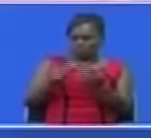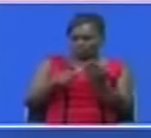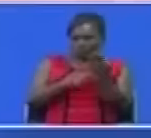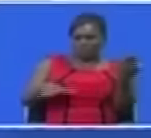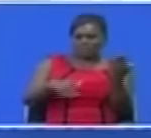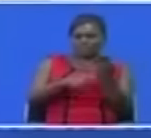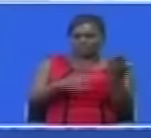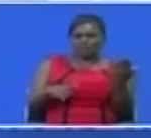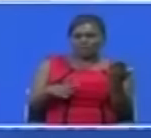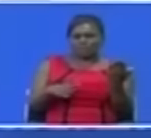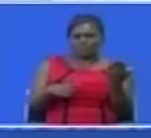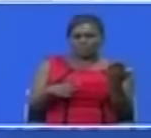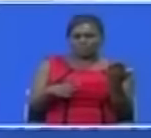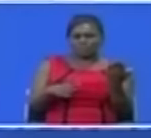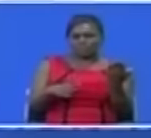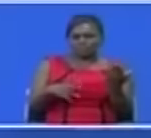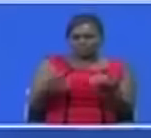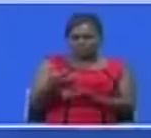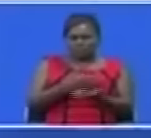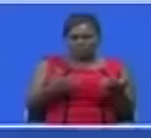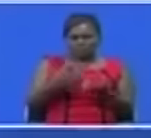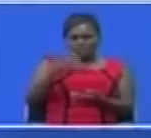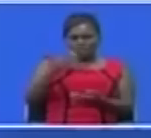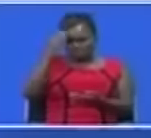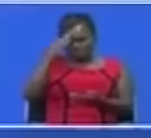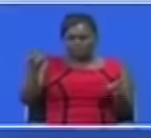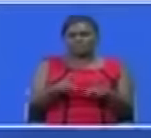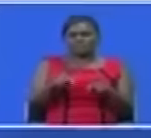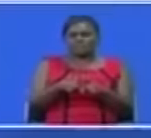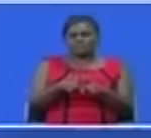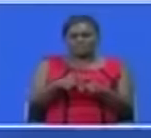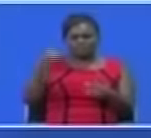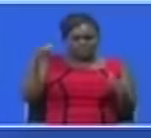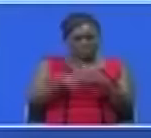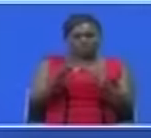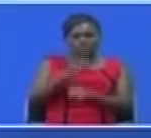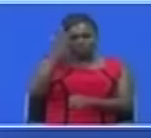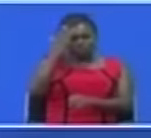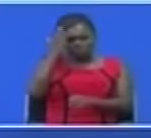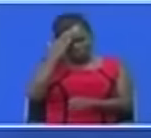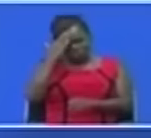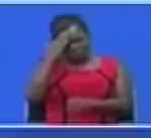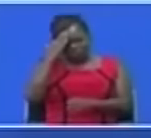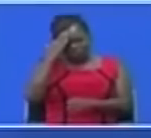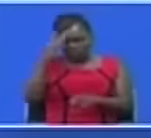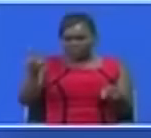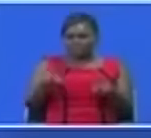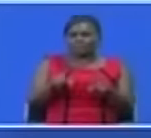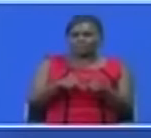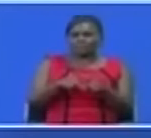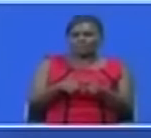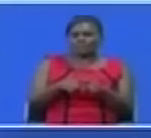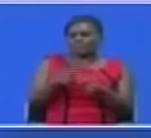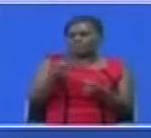ever-increasing popularity in a tea drinker's repertoire, a blender's knowledge must also be as comprehensive for herbal infusions